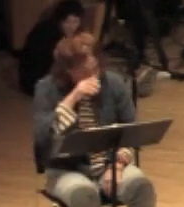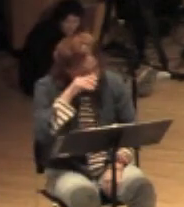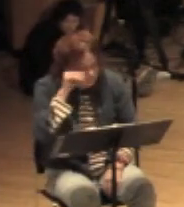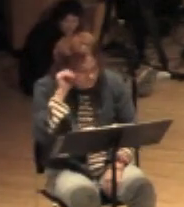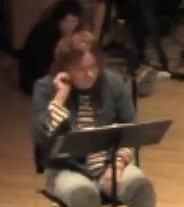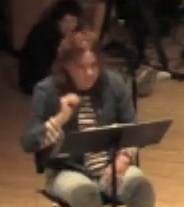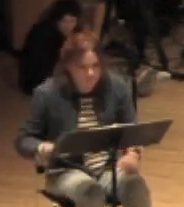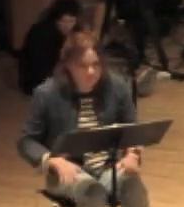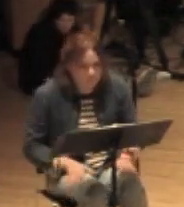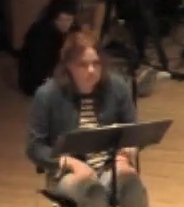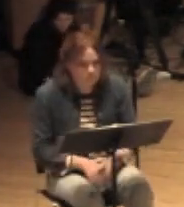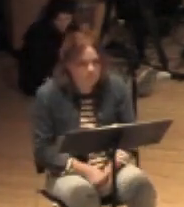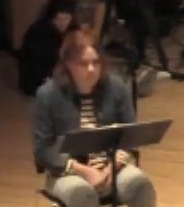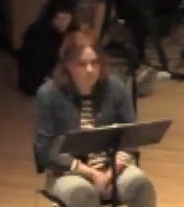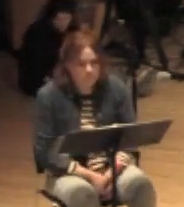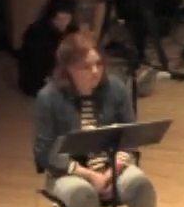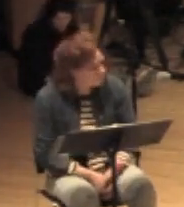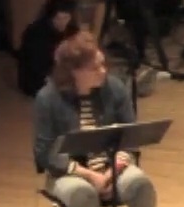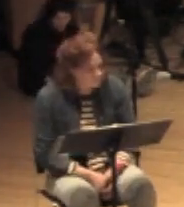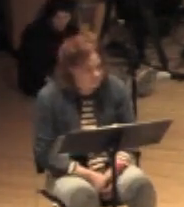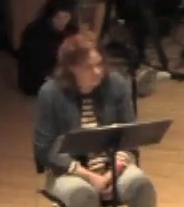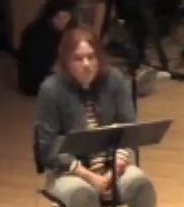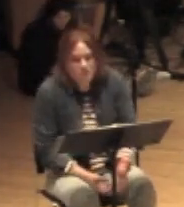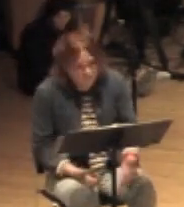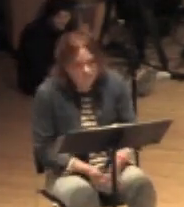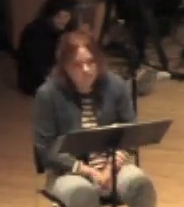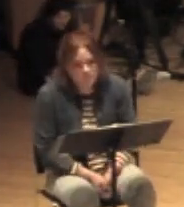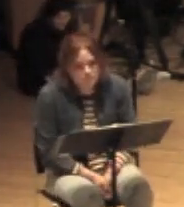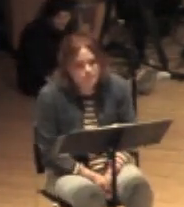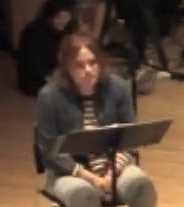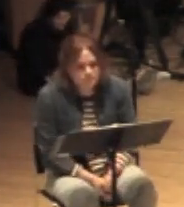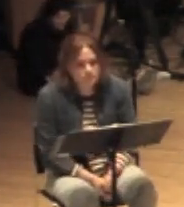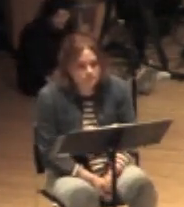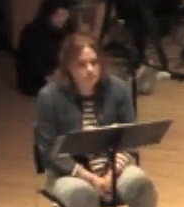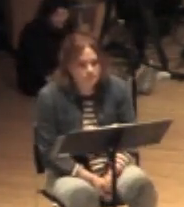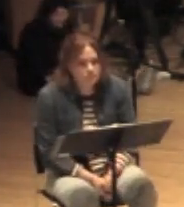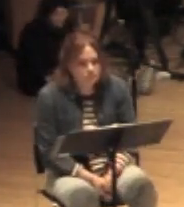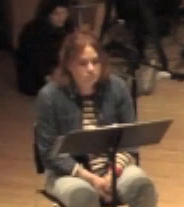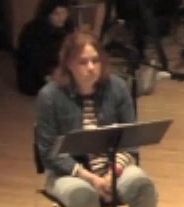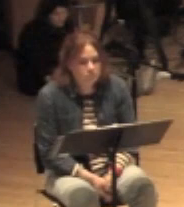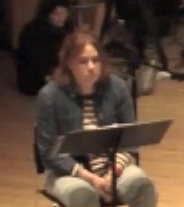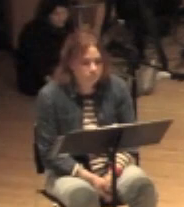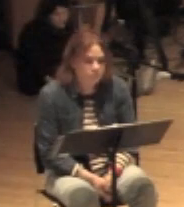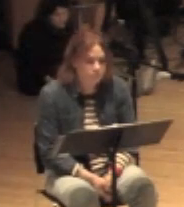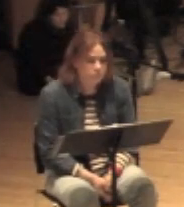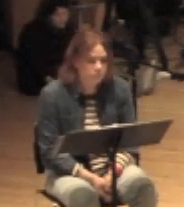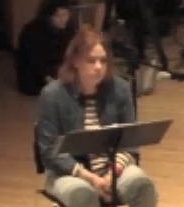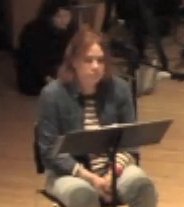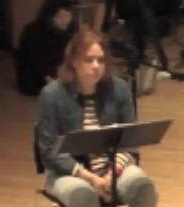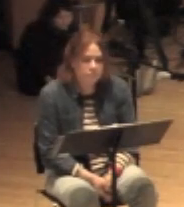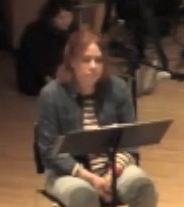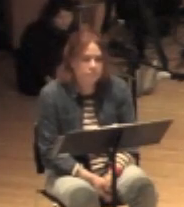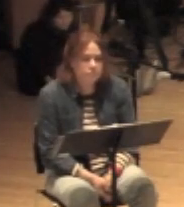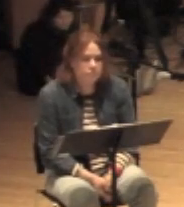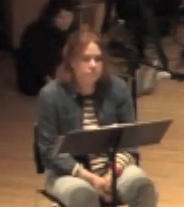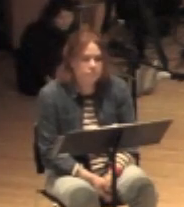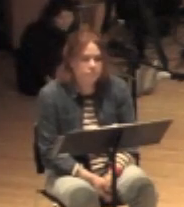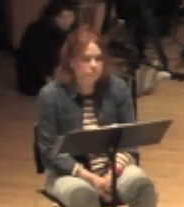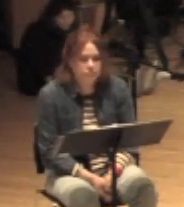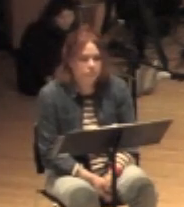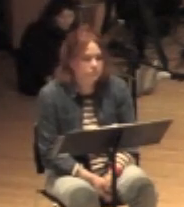find his number but yeah yeah I called Henning but